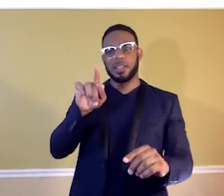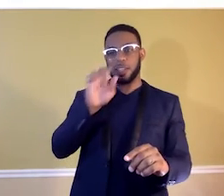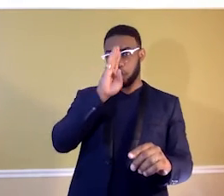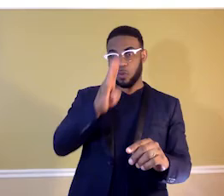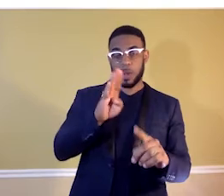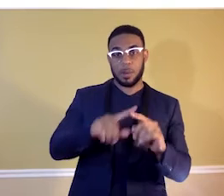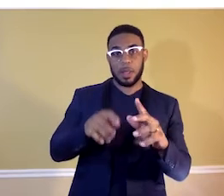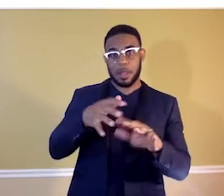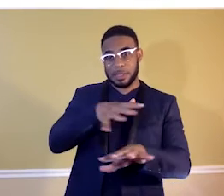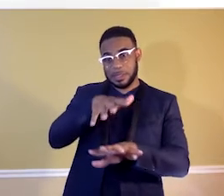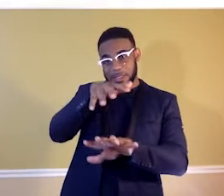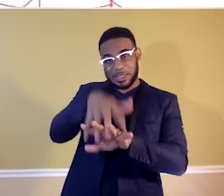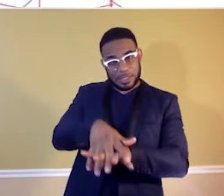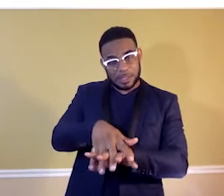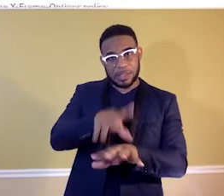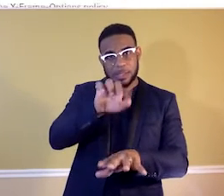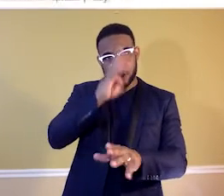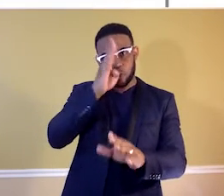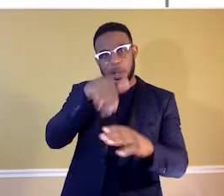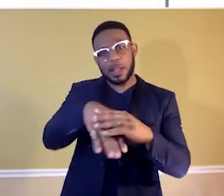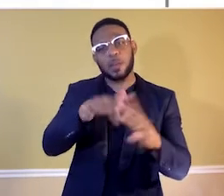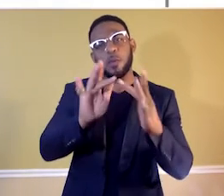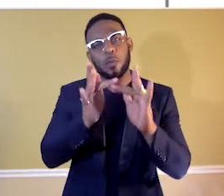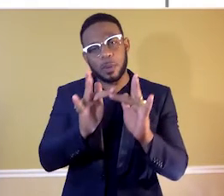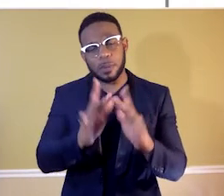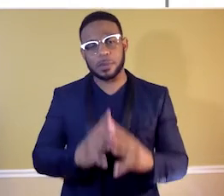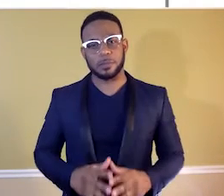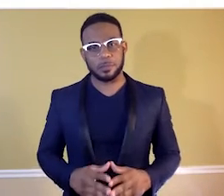but it's just embedding the data directly into the websites.